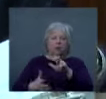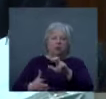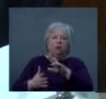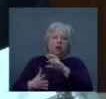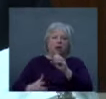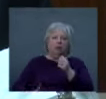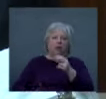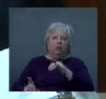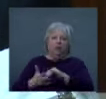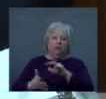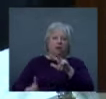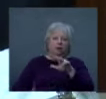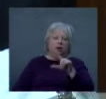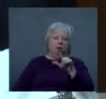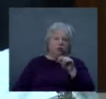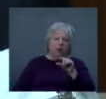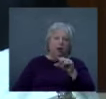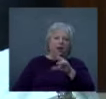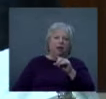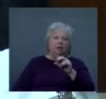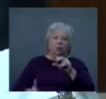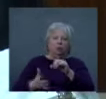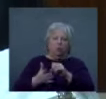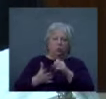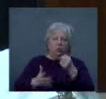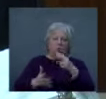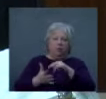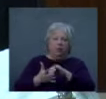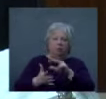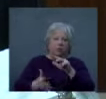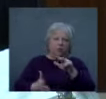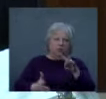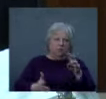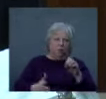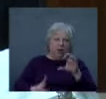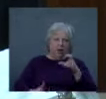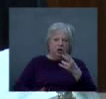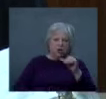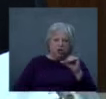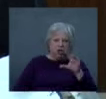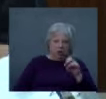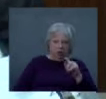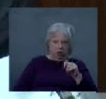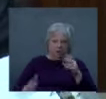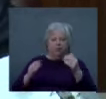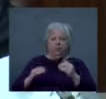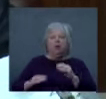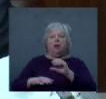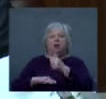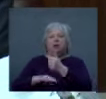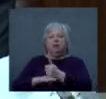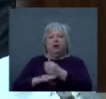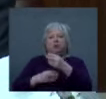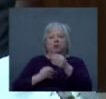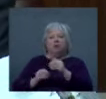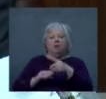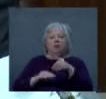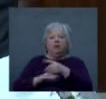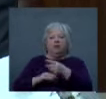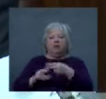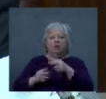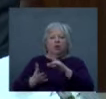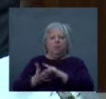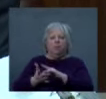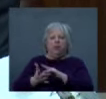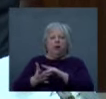and 12,320 and 12,340 Chico Road. An ordinance to approve a plan zoning development, establish a plan office district titled